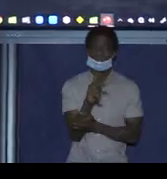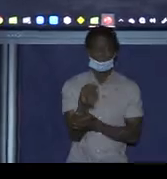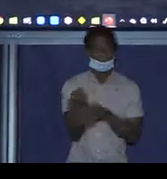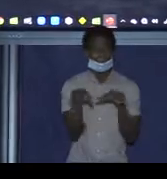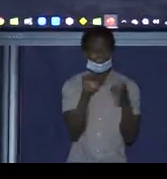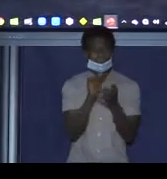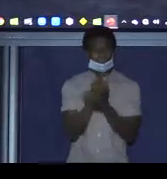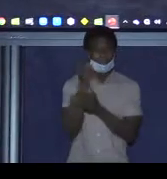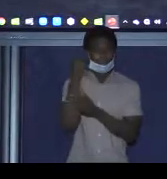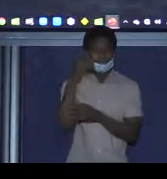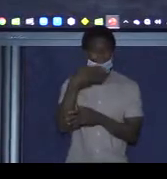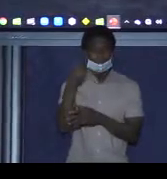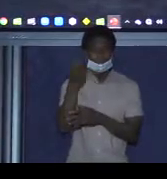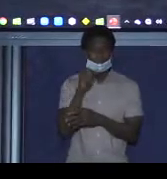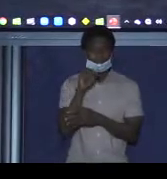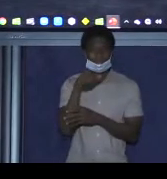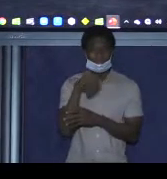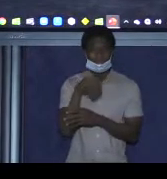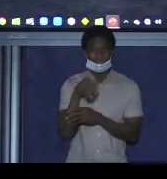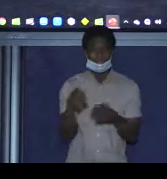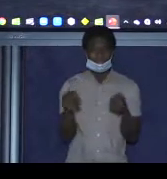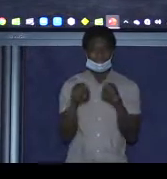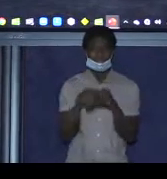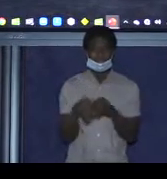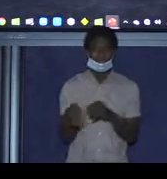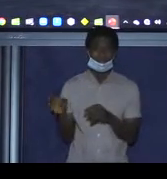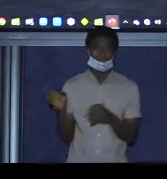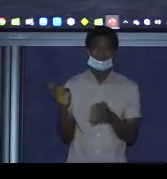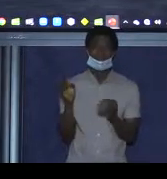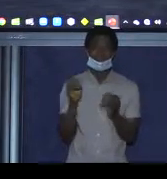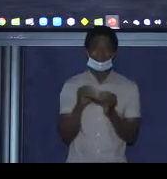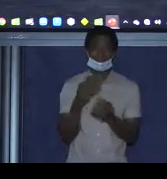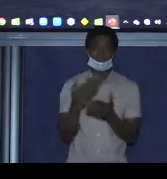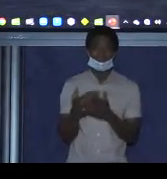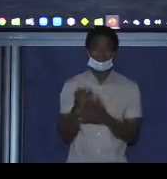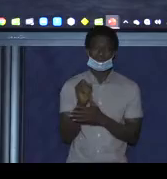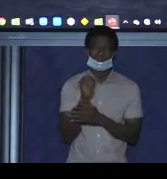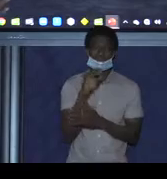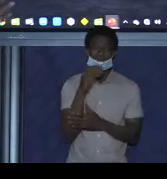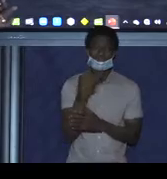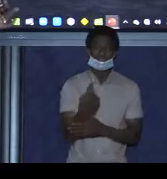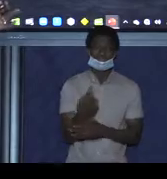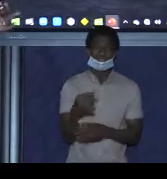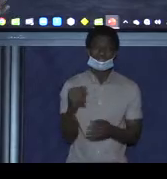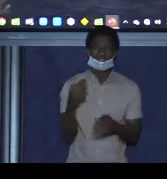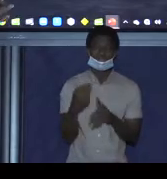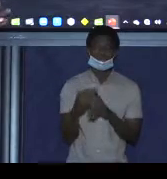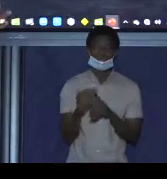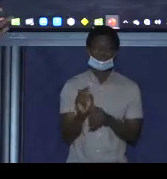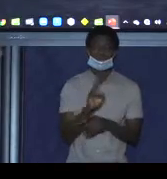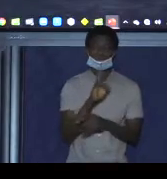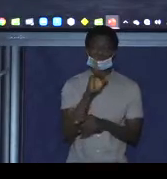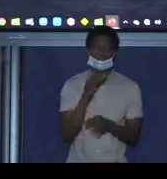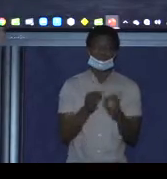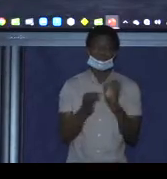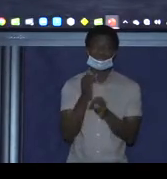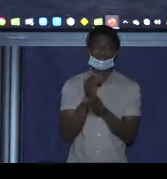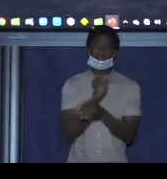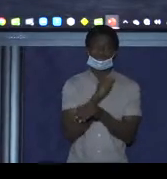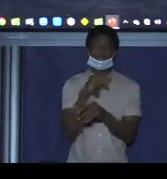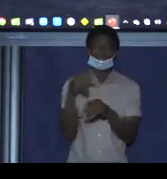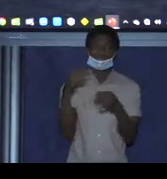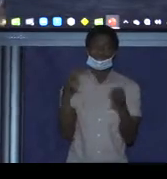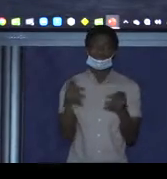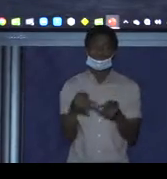that sound better? Yes, and even more captivating. So, the single word used instead of